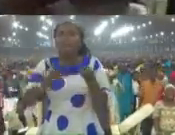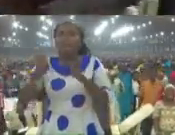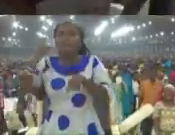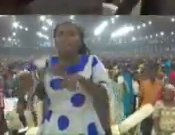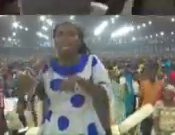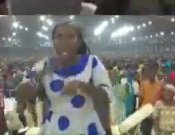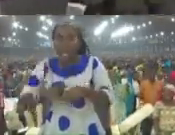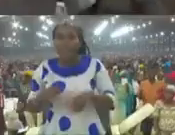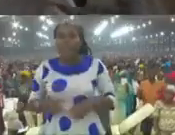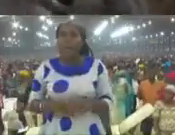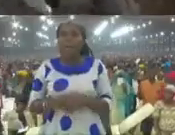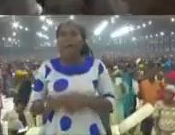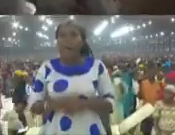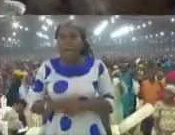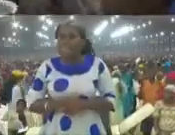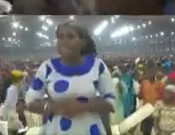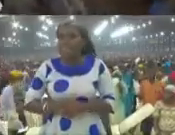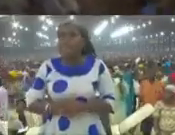season.